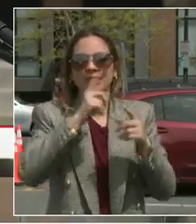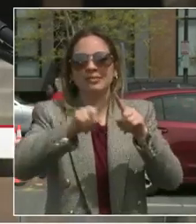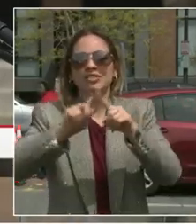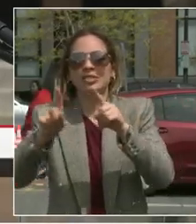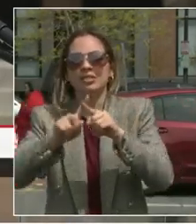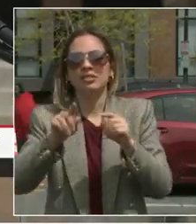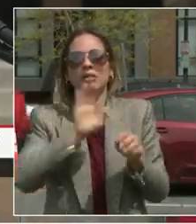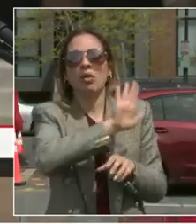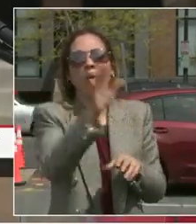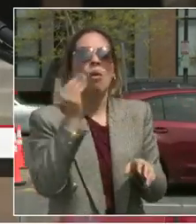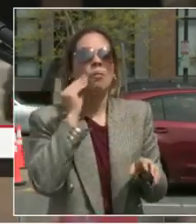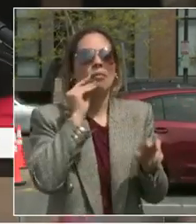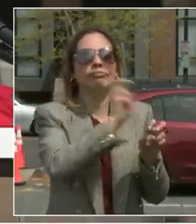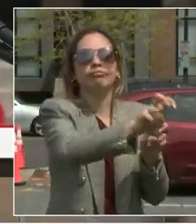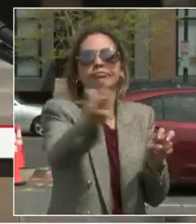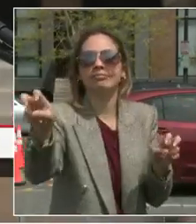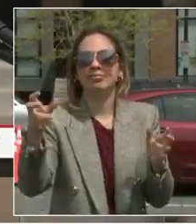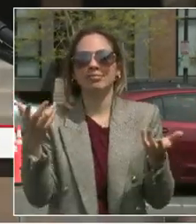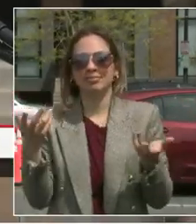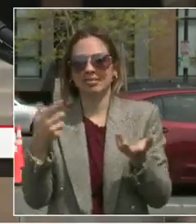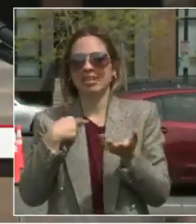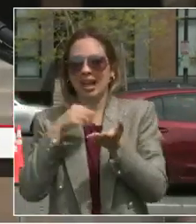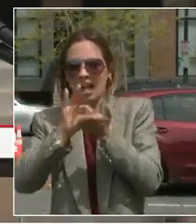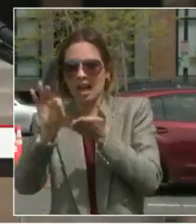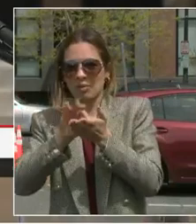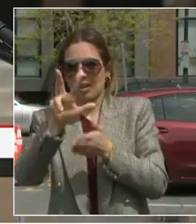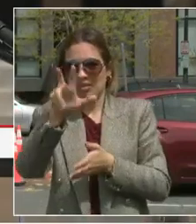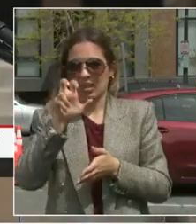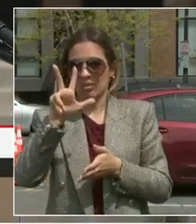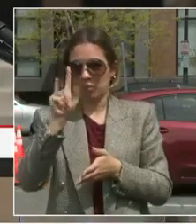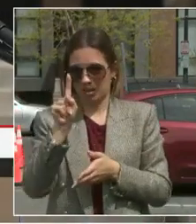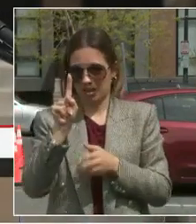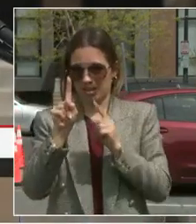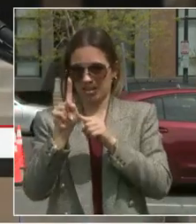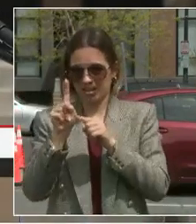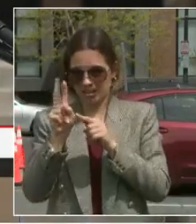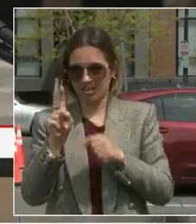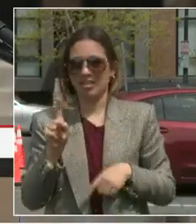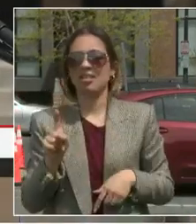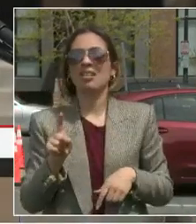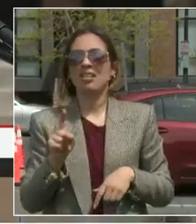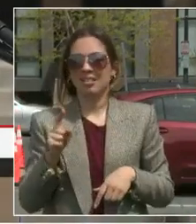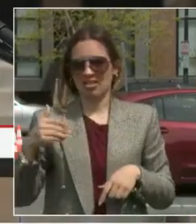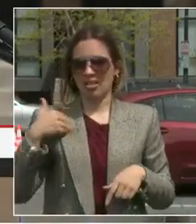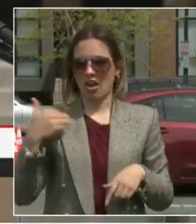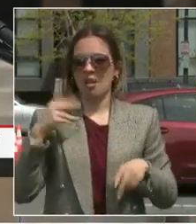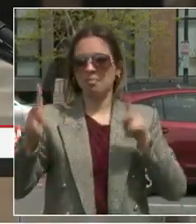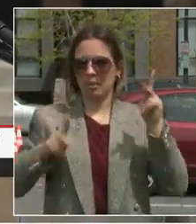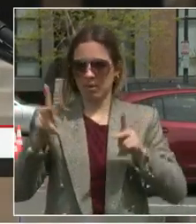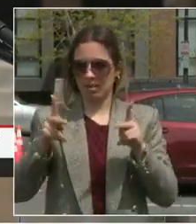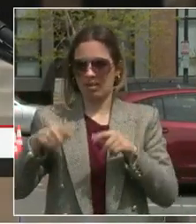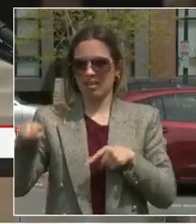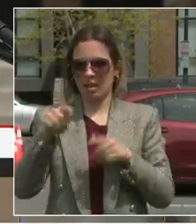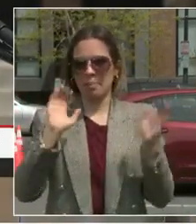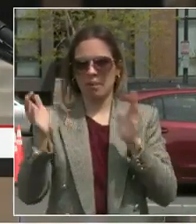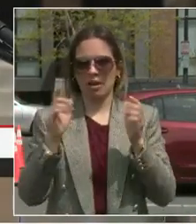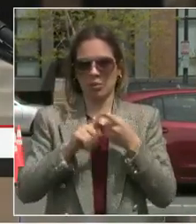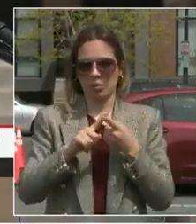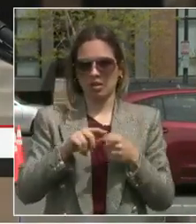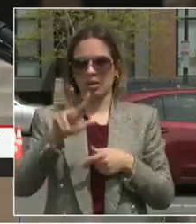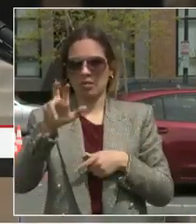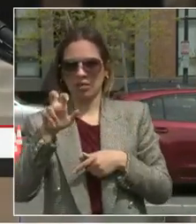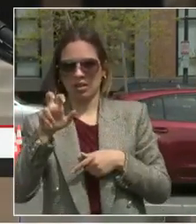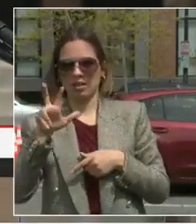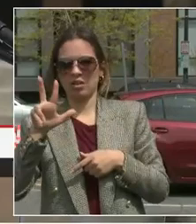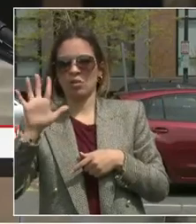did count 351 unaccompanied transition-aged youth compared to 325 the year